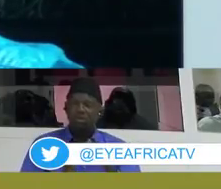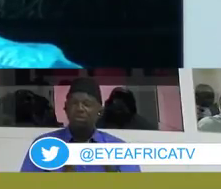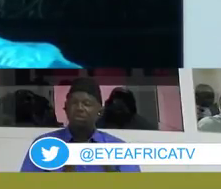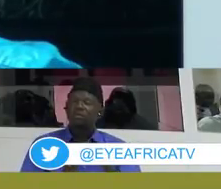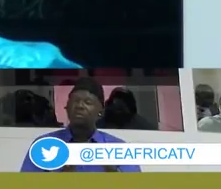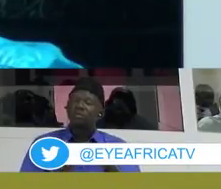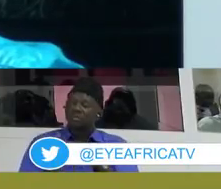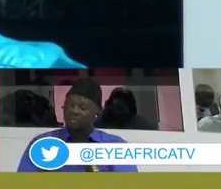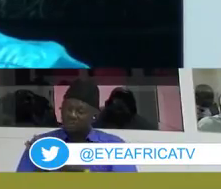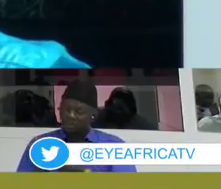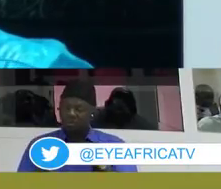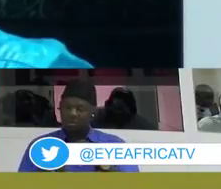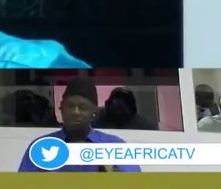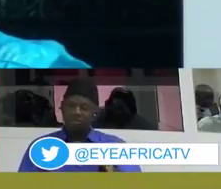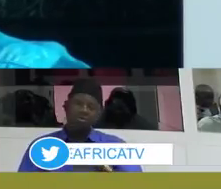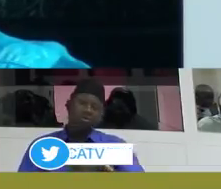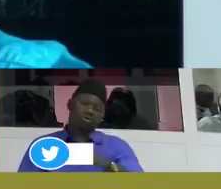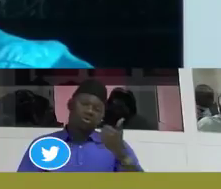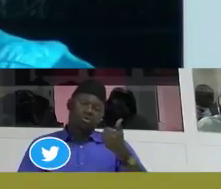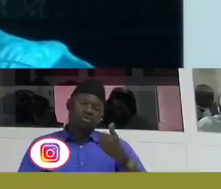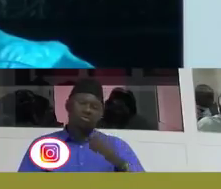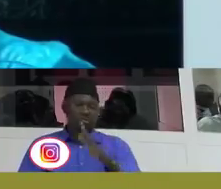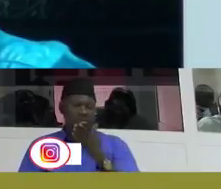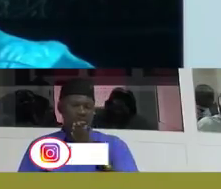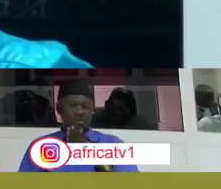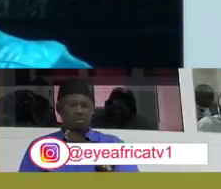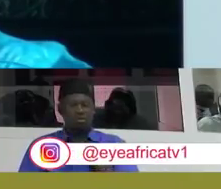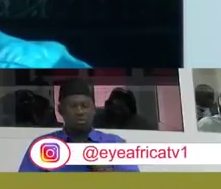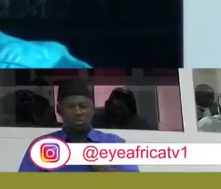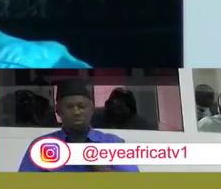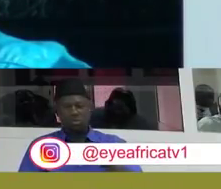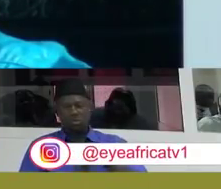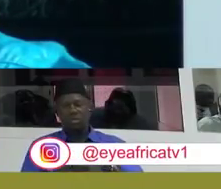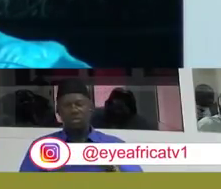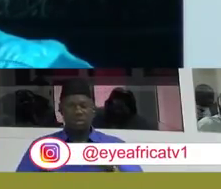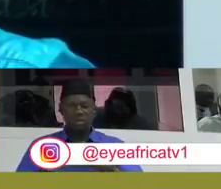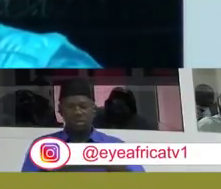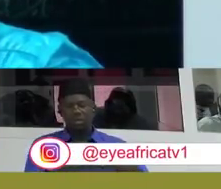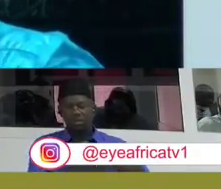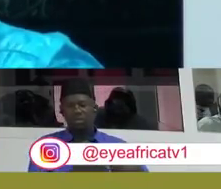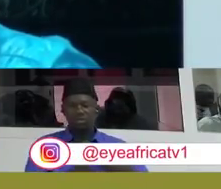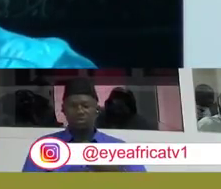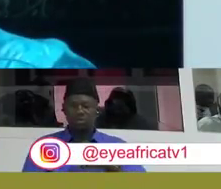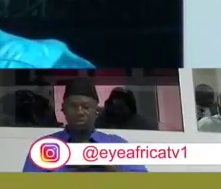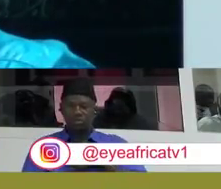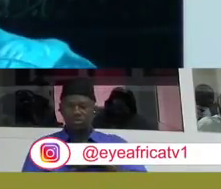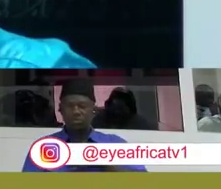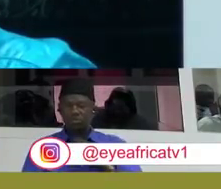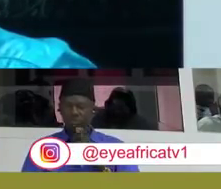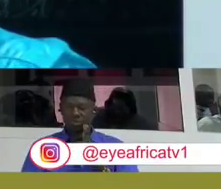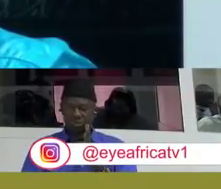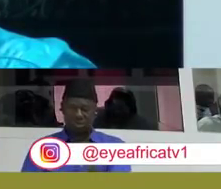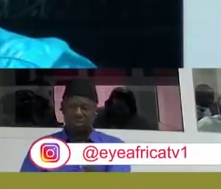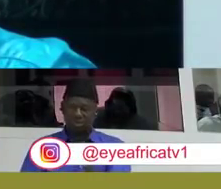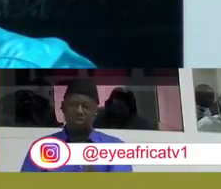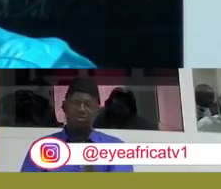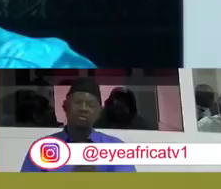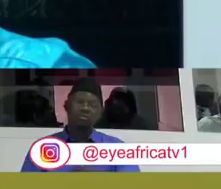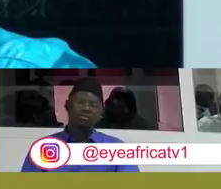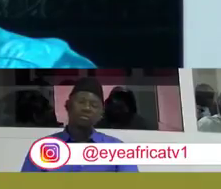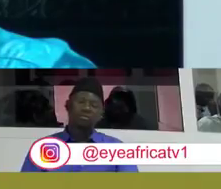demands of others, perhaps also in the exercise of one's own rights, it